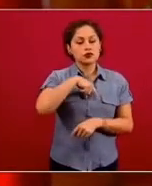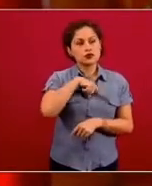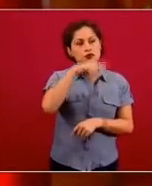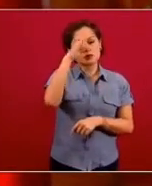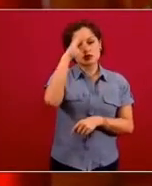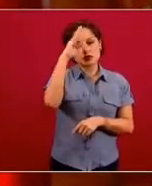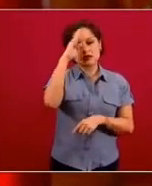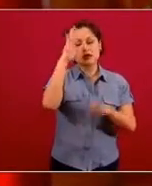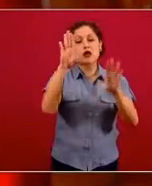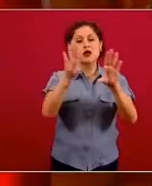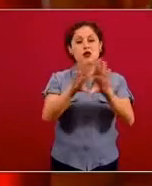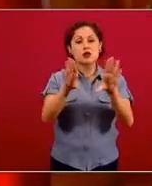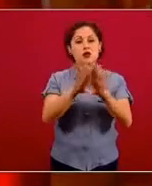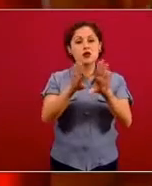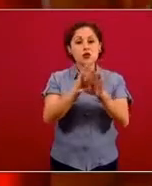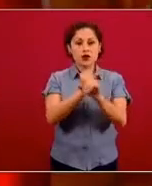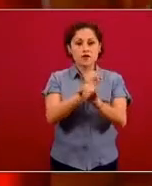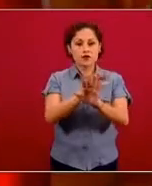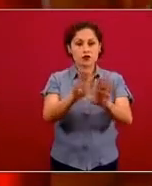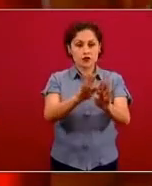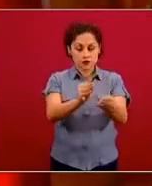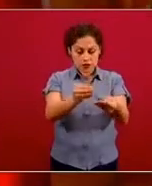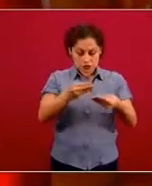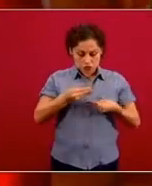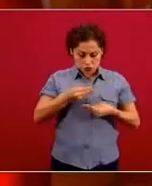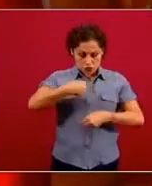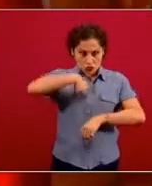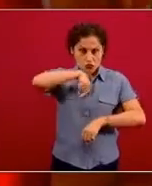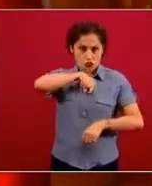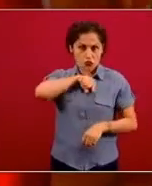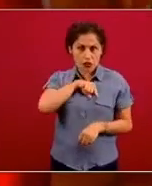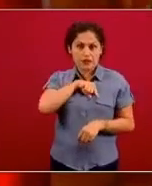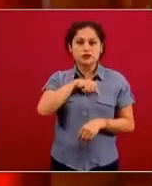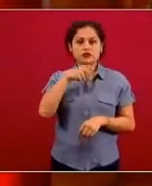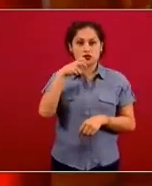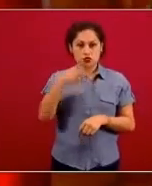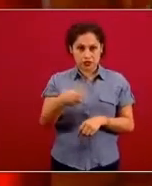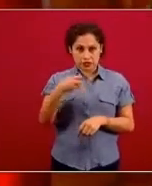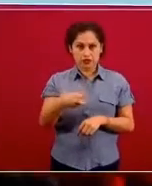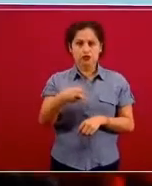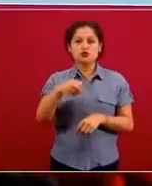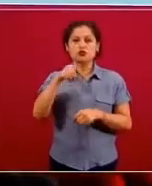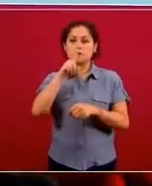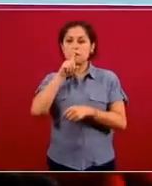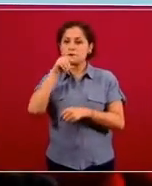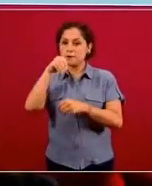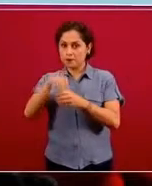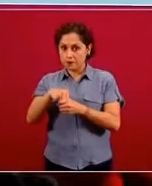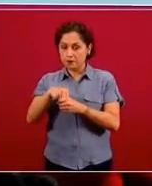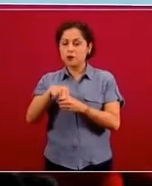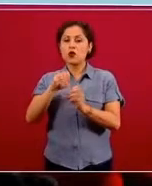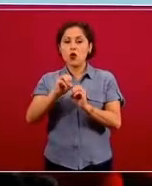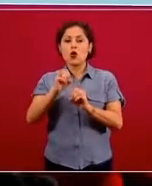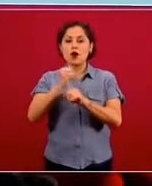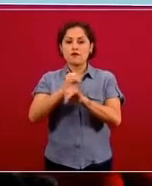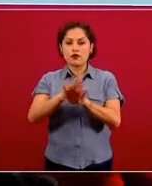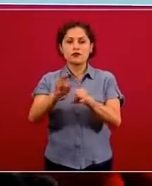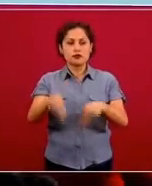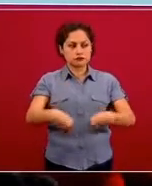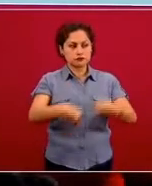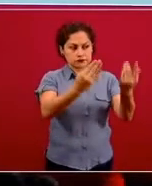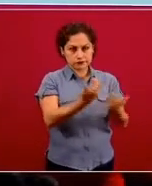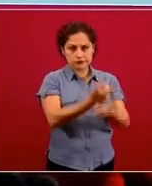been asking us for. We want open information. How can we say, here's information that we